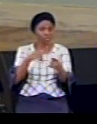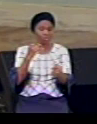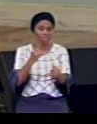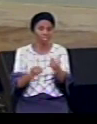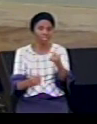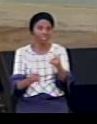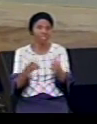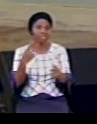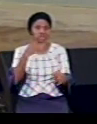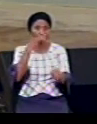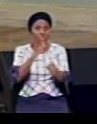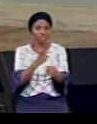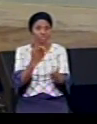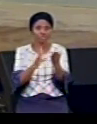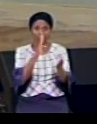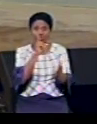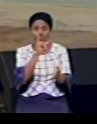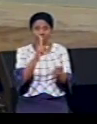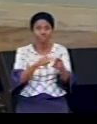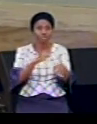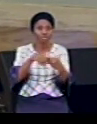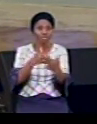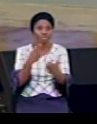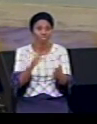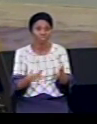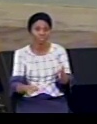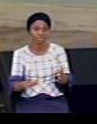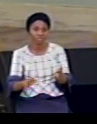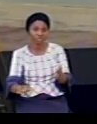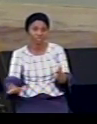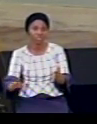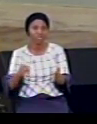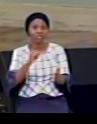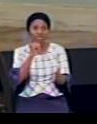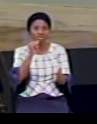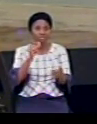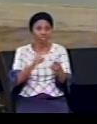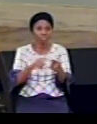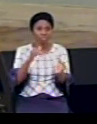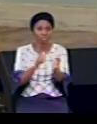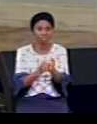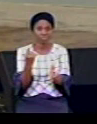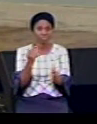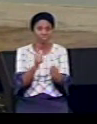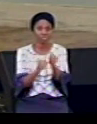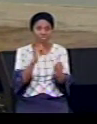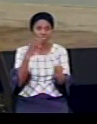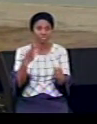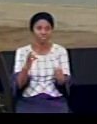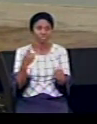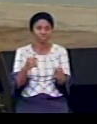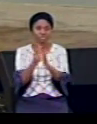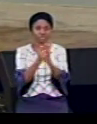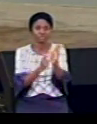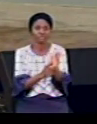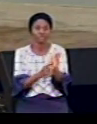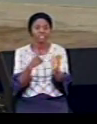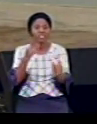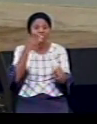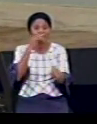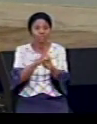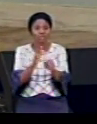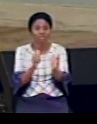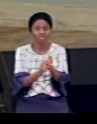be sure to all the seed. The promise that is now written, the promise that is